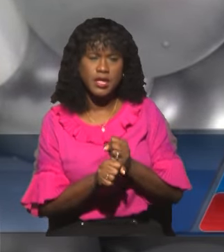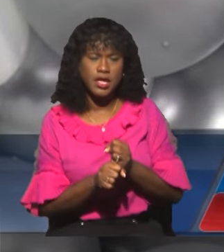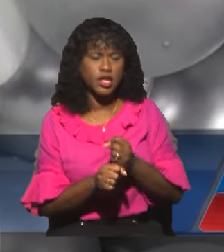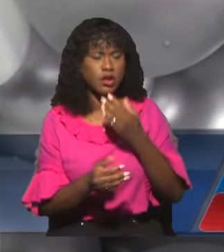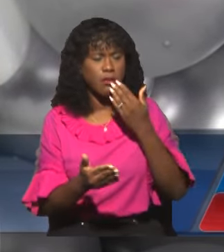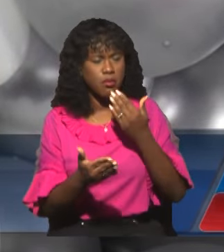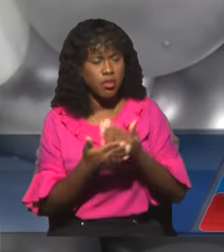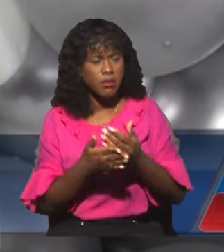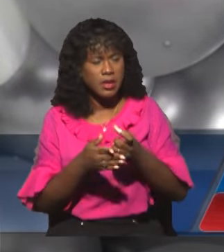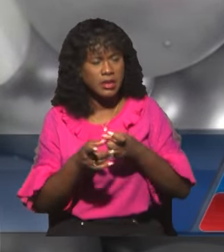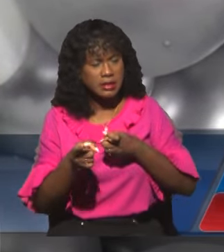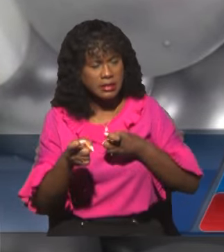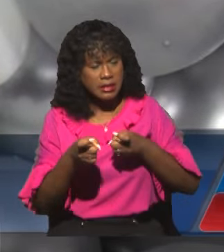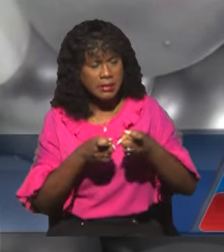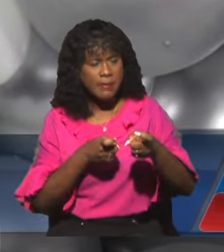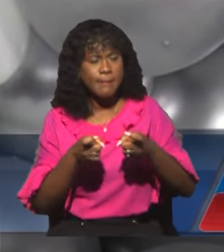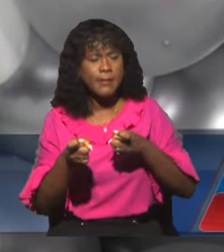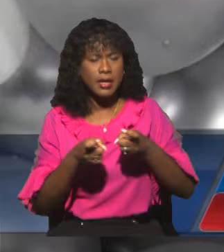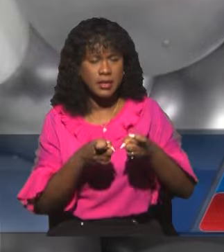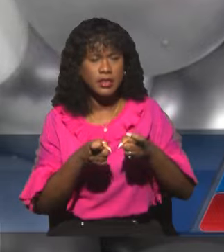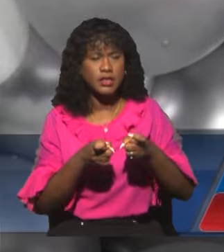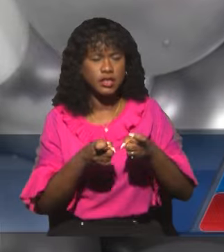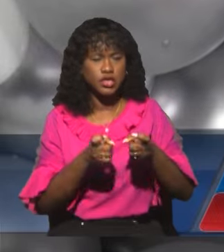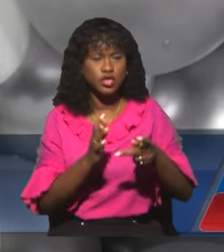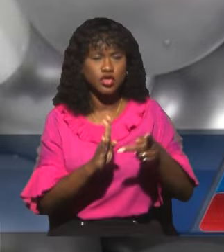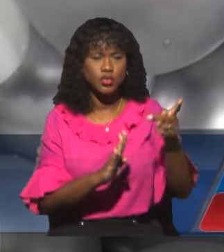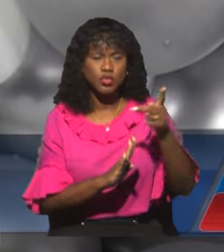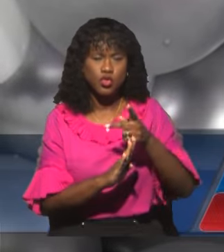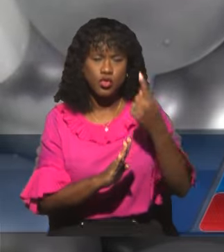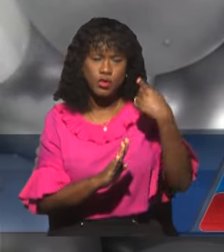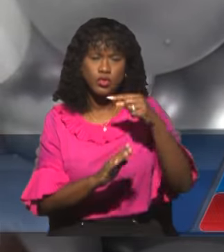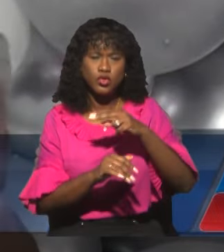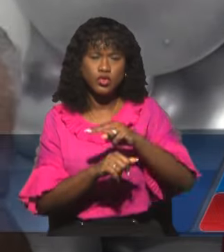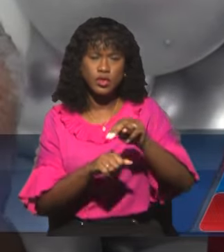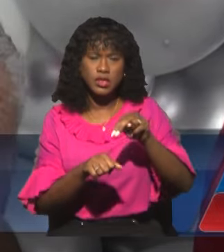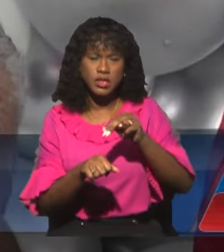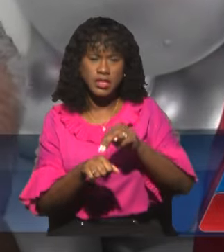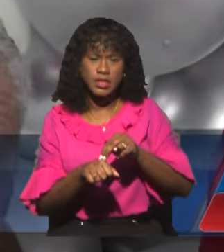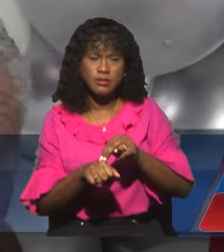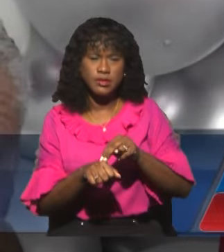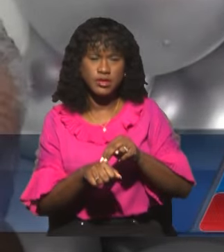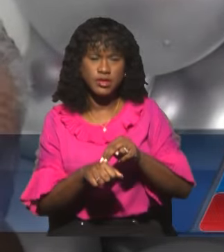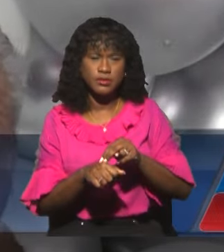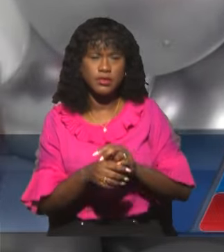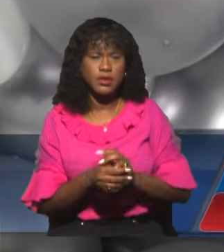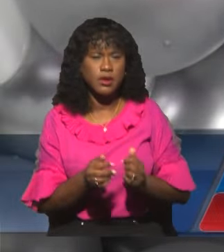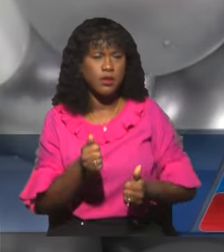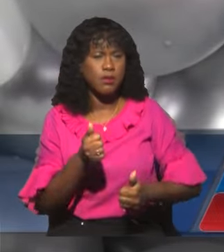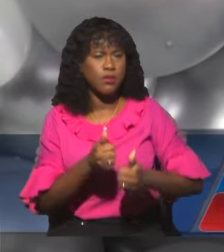well-run, caring outreach to our nation's